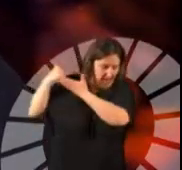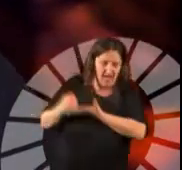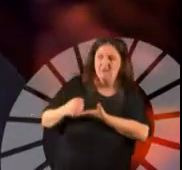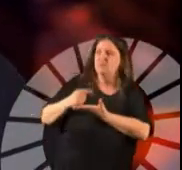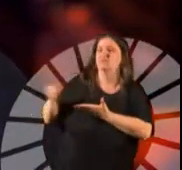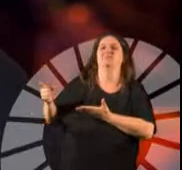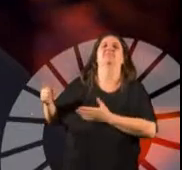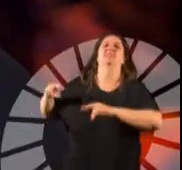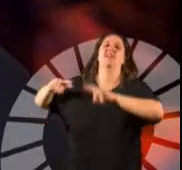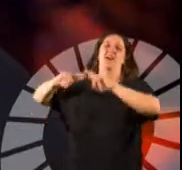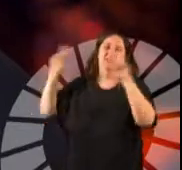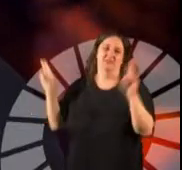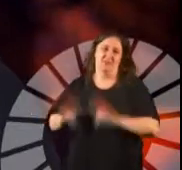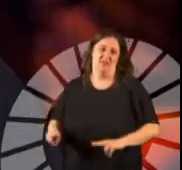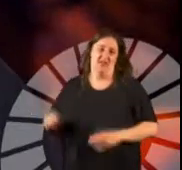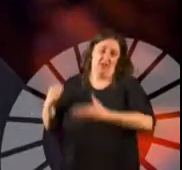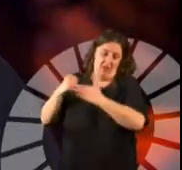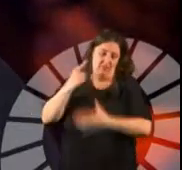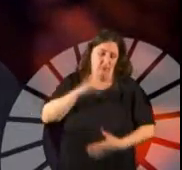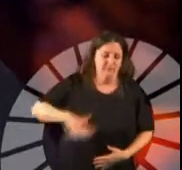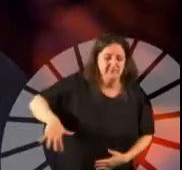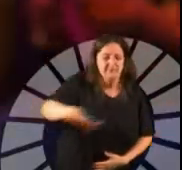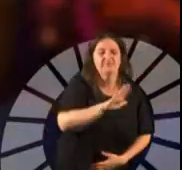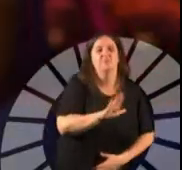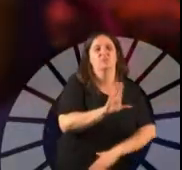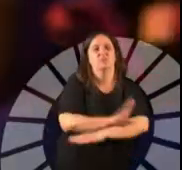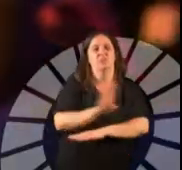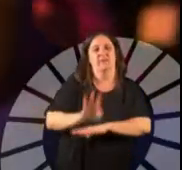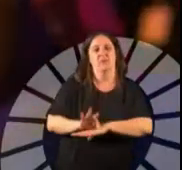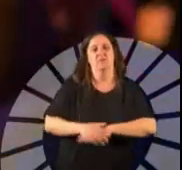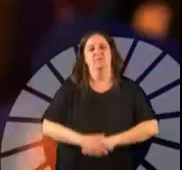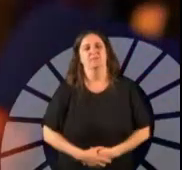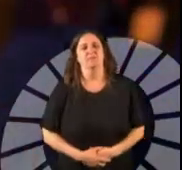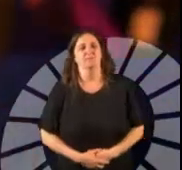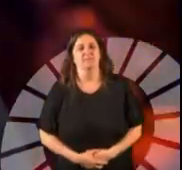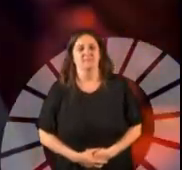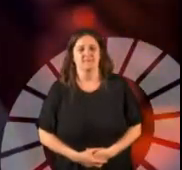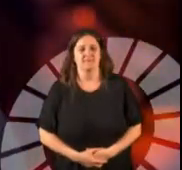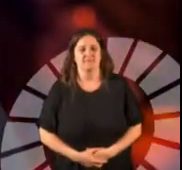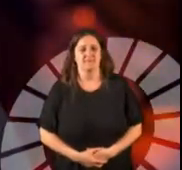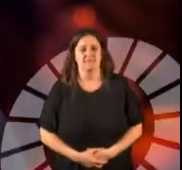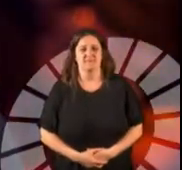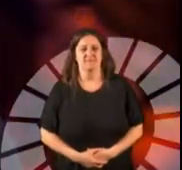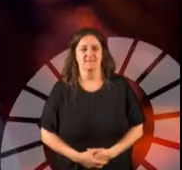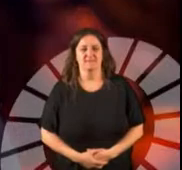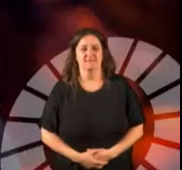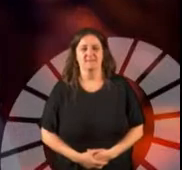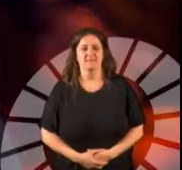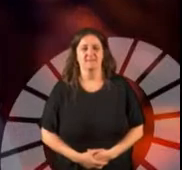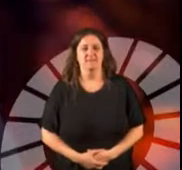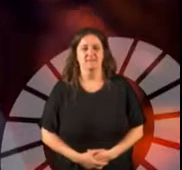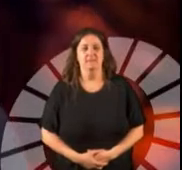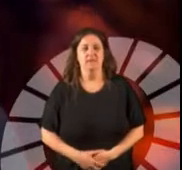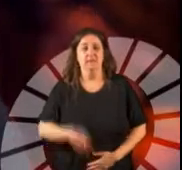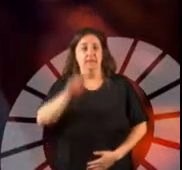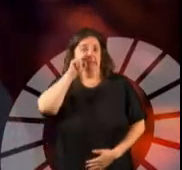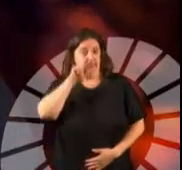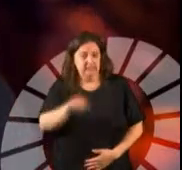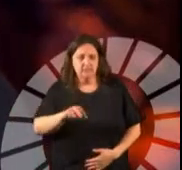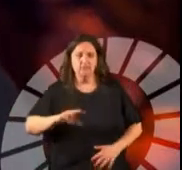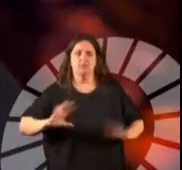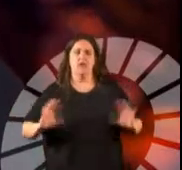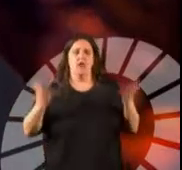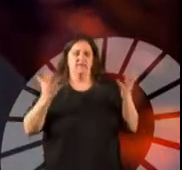if we had aid from international organizations, they could help countries like Burkina Faso to overcome these difficulties. But because of the degradation of our